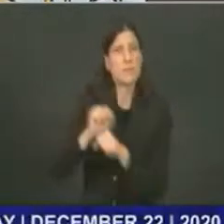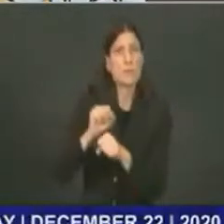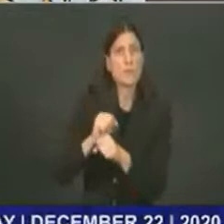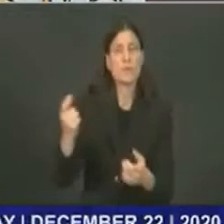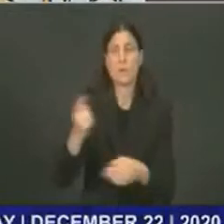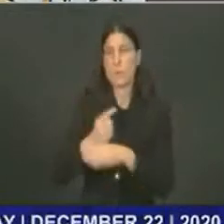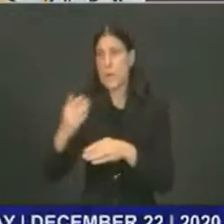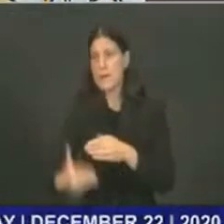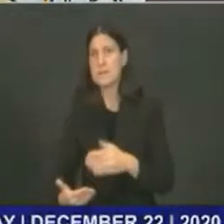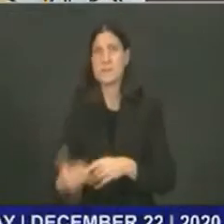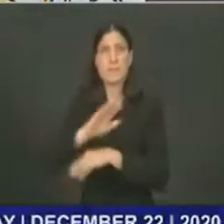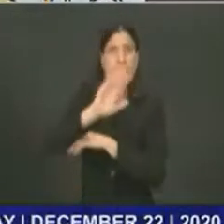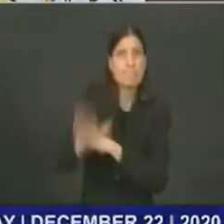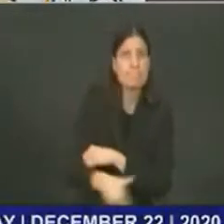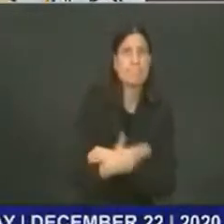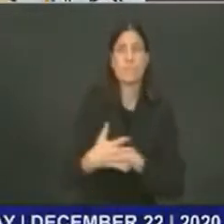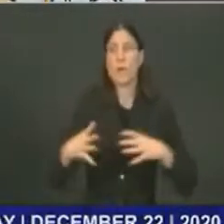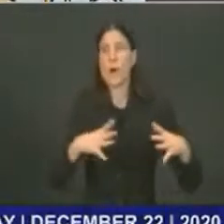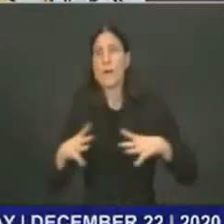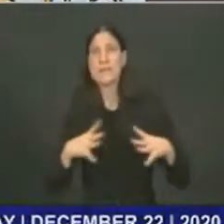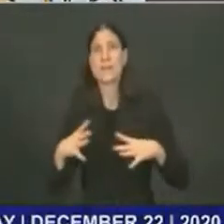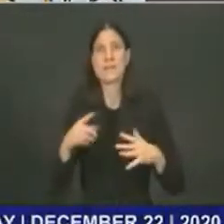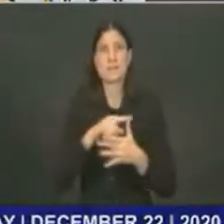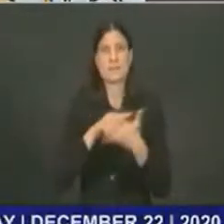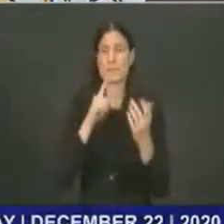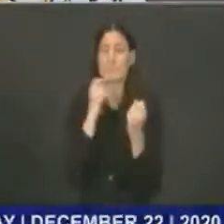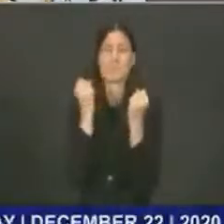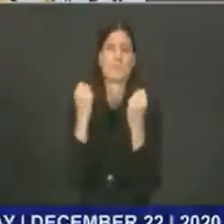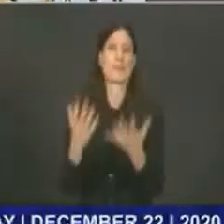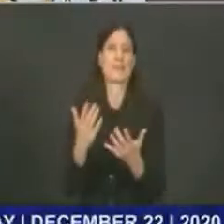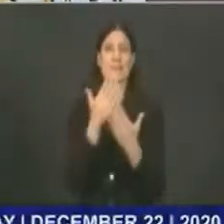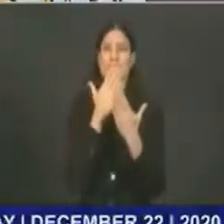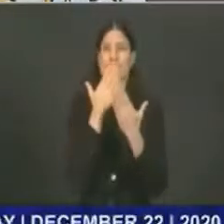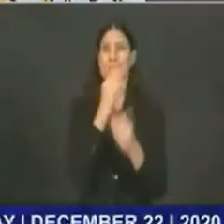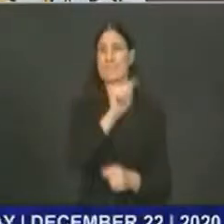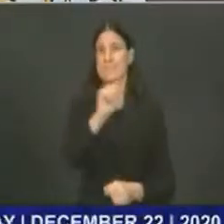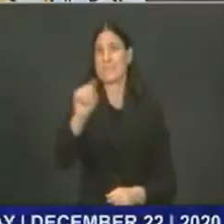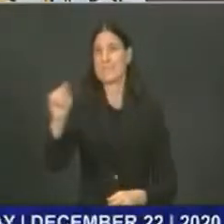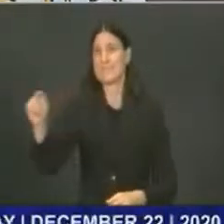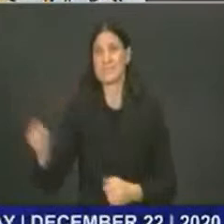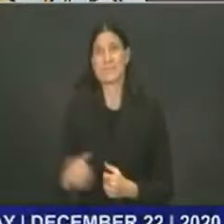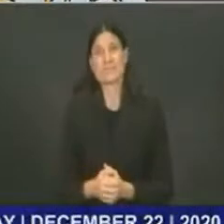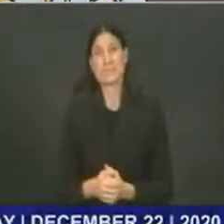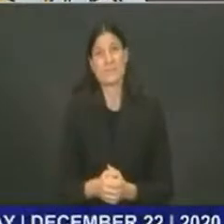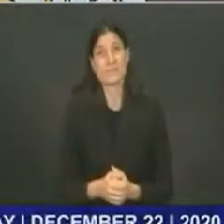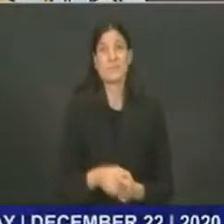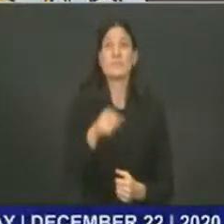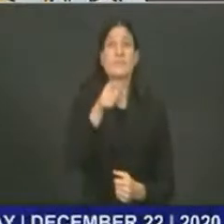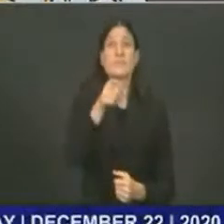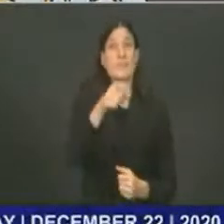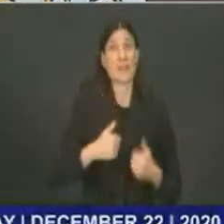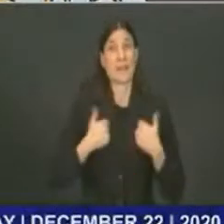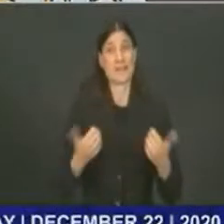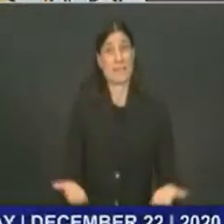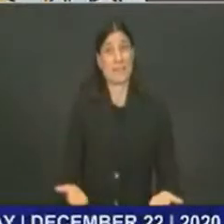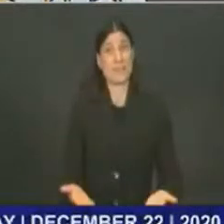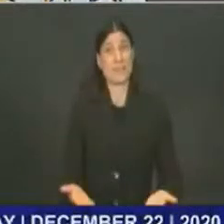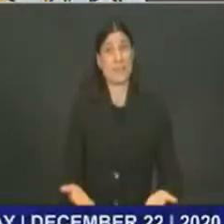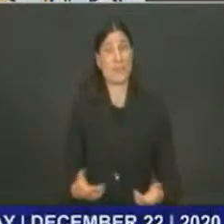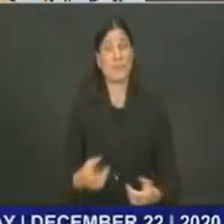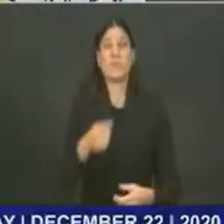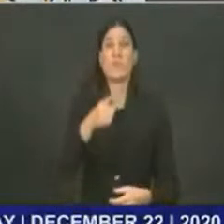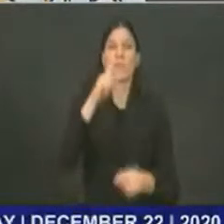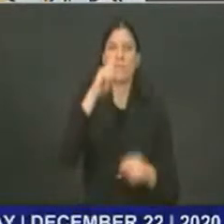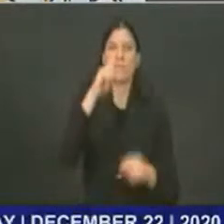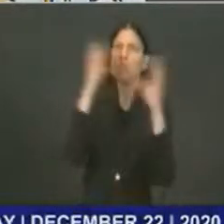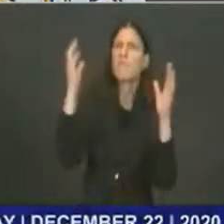this crisis, the average Rhode Islander probably didn't spend a lot of time thinking about the Department of Health or their work. A lot of people have said